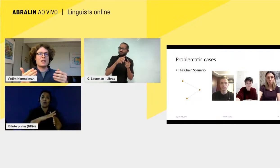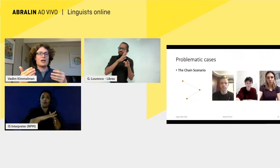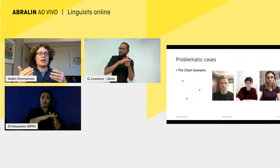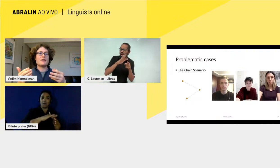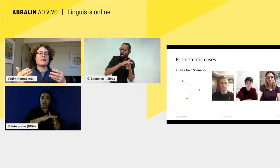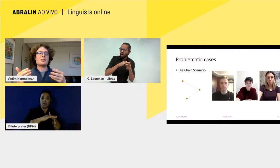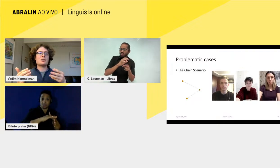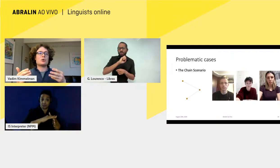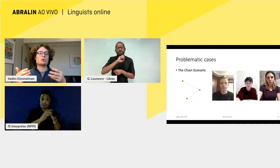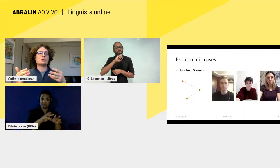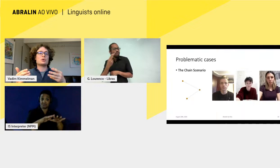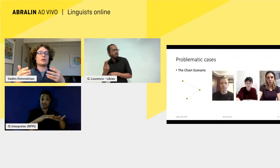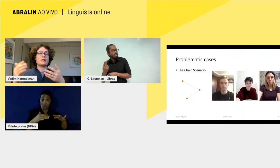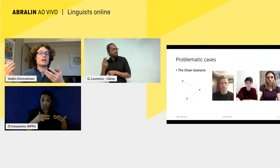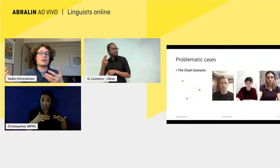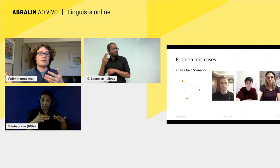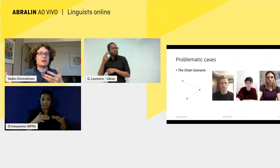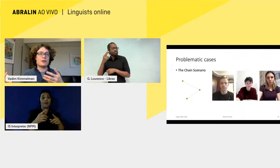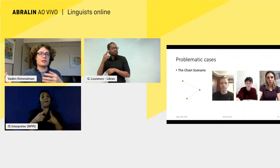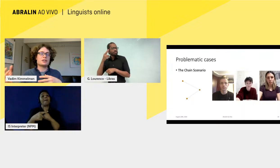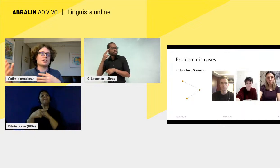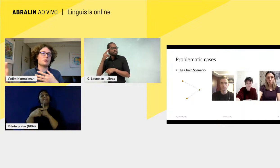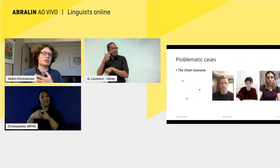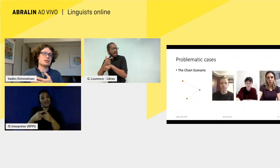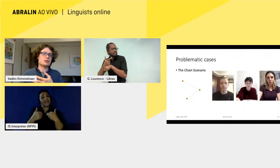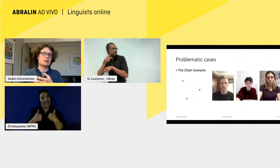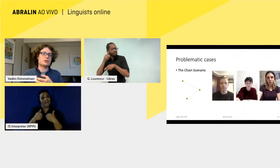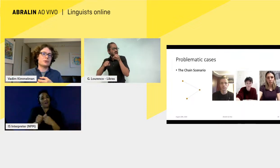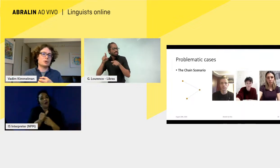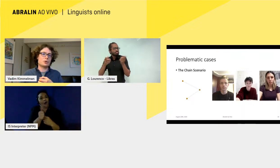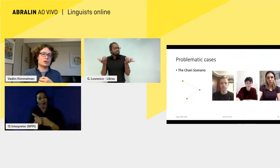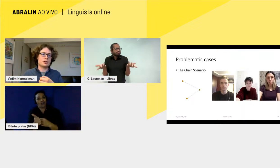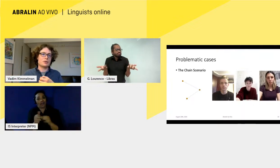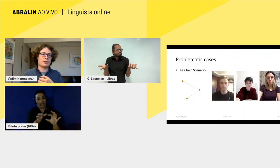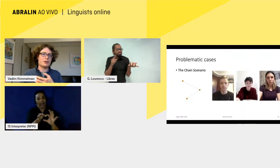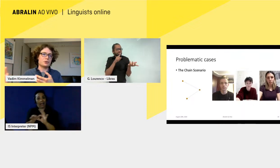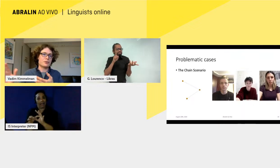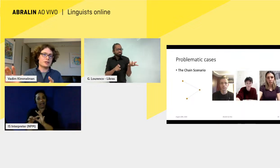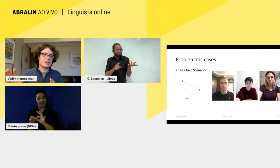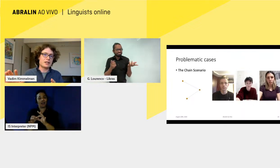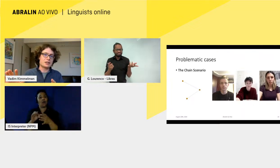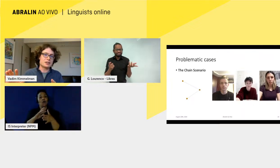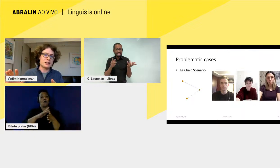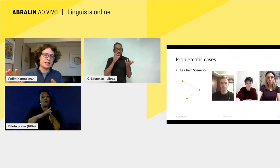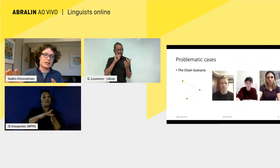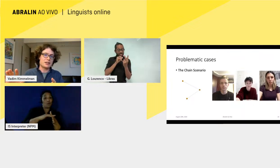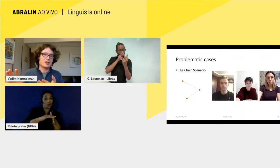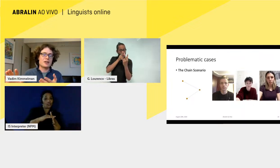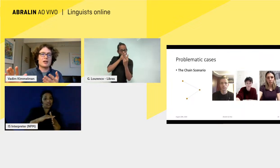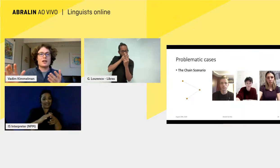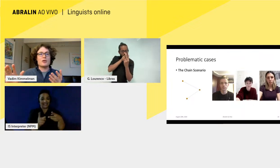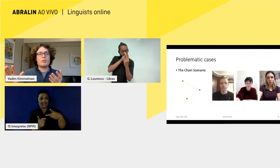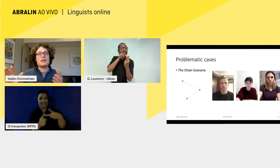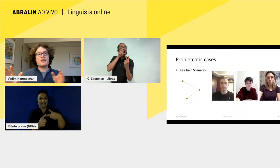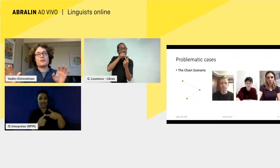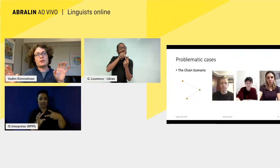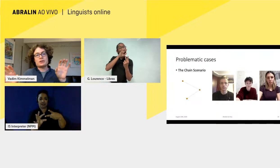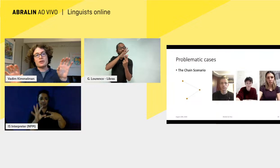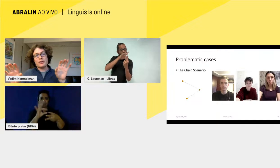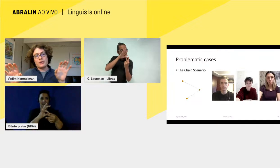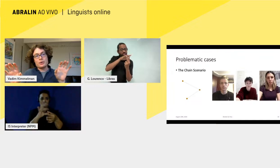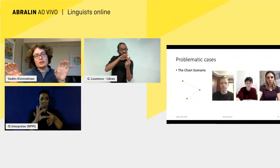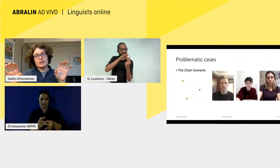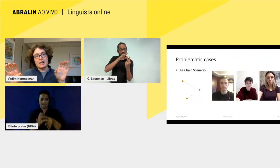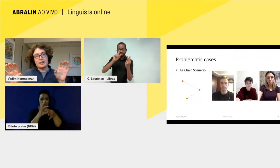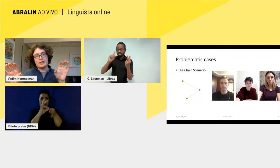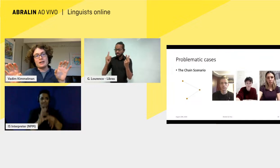other. And then also another variant can be considered a phonological variant of the second sign. But the